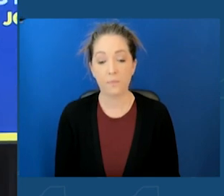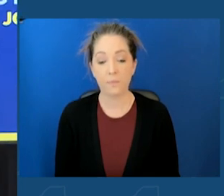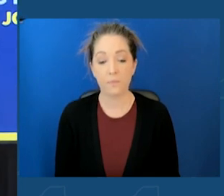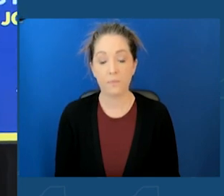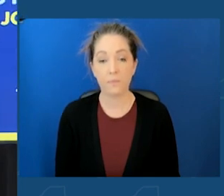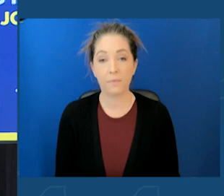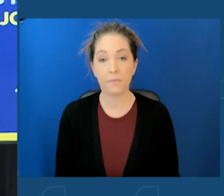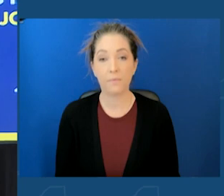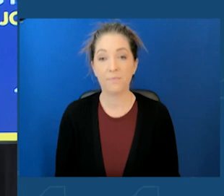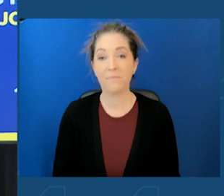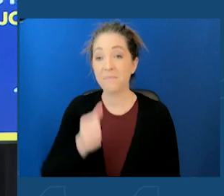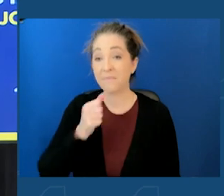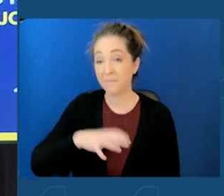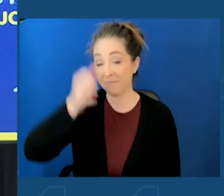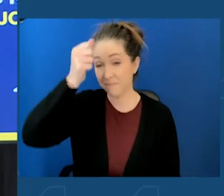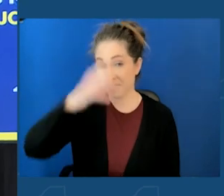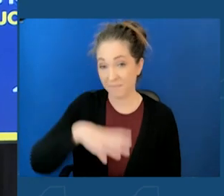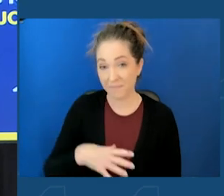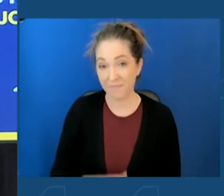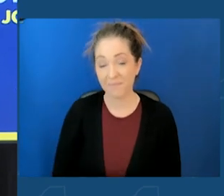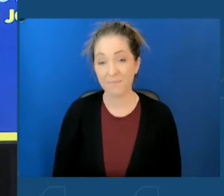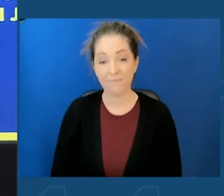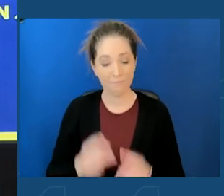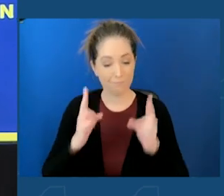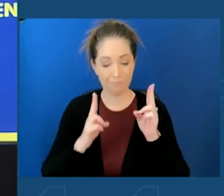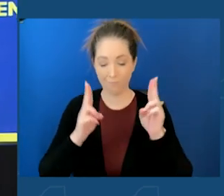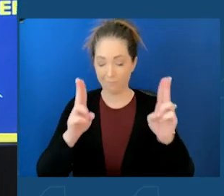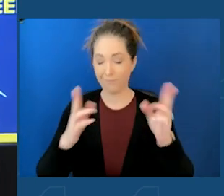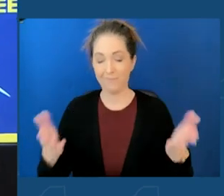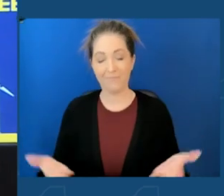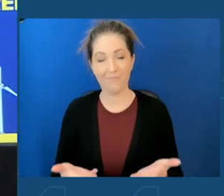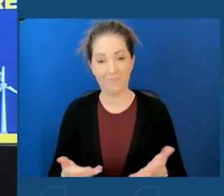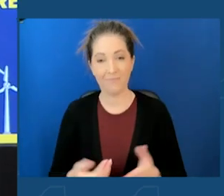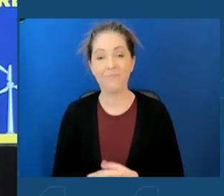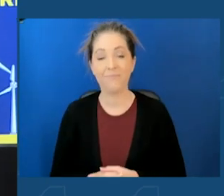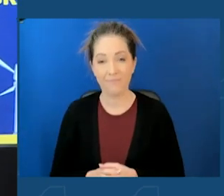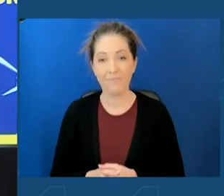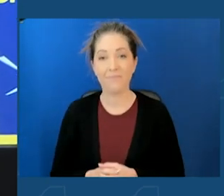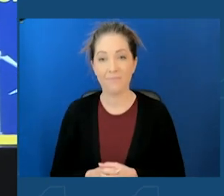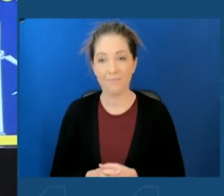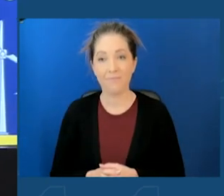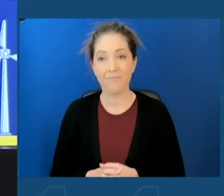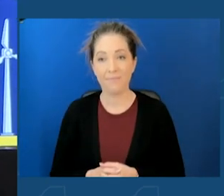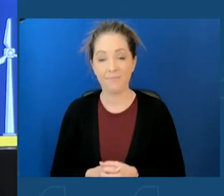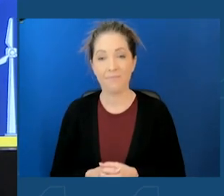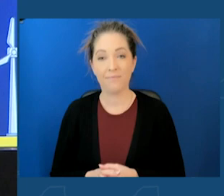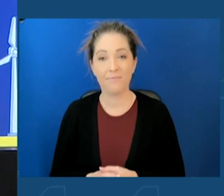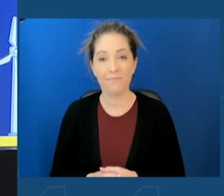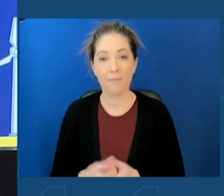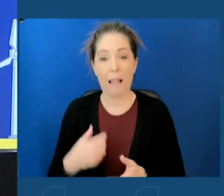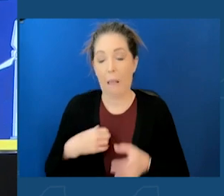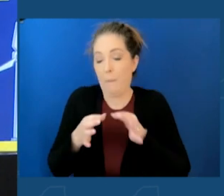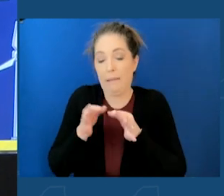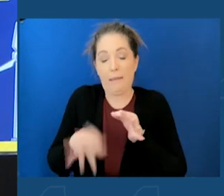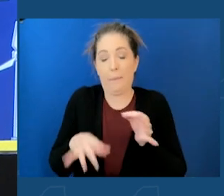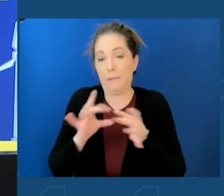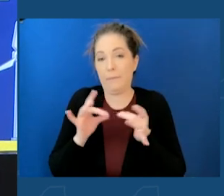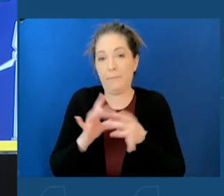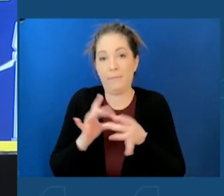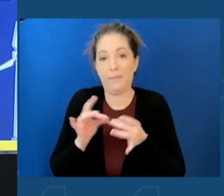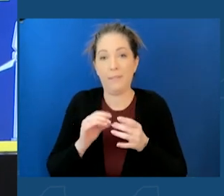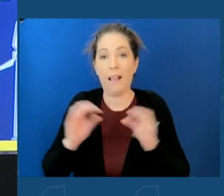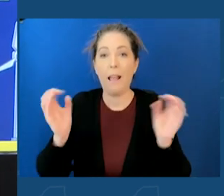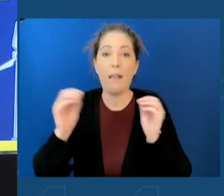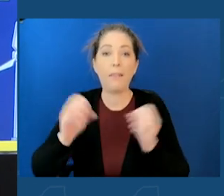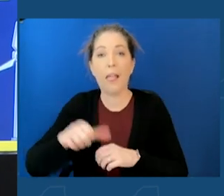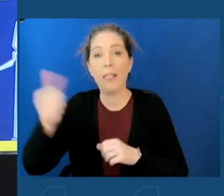Ladies and gentlemen, it's an honor to be here, and I will just simply say, there's nothing else to say, so you guys